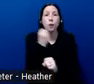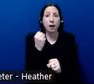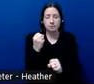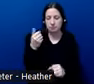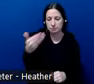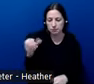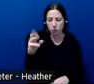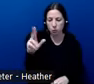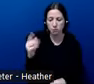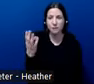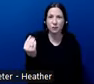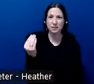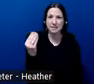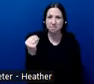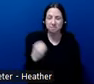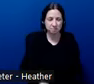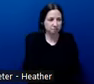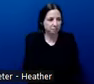14th.